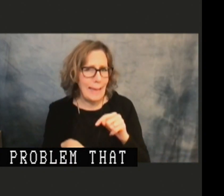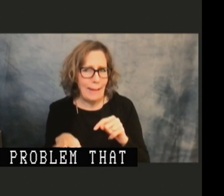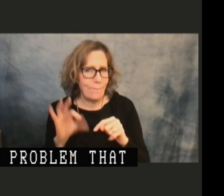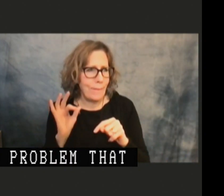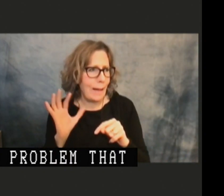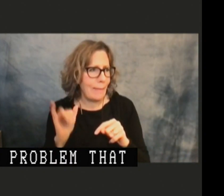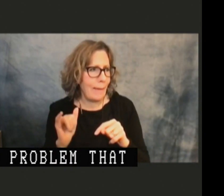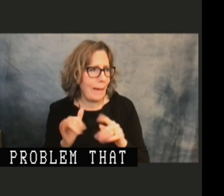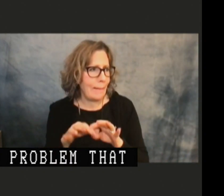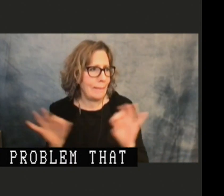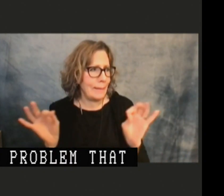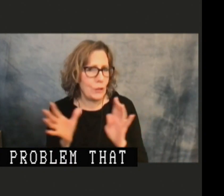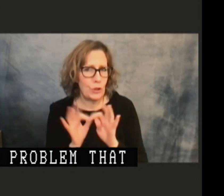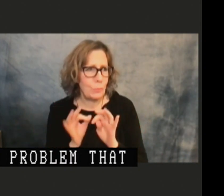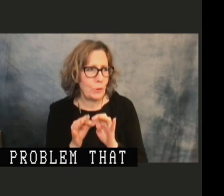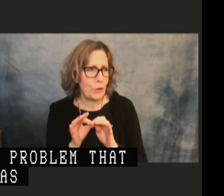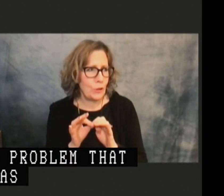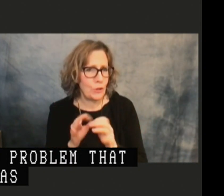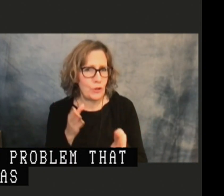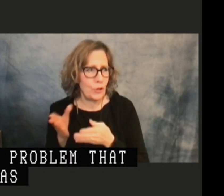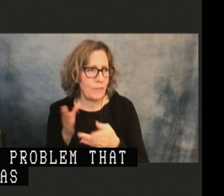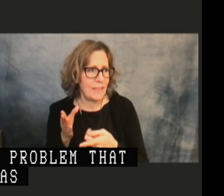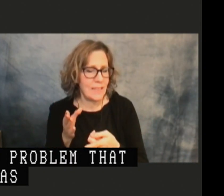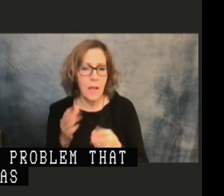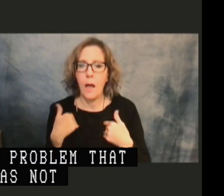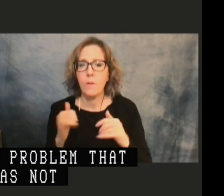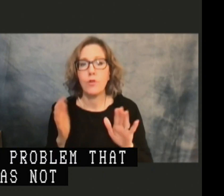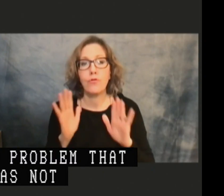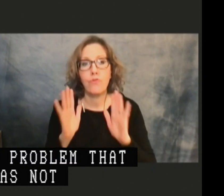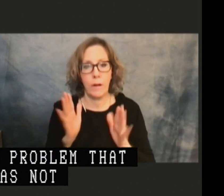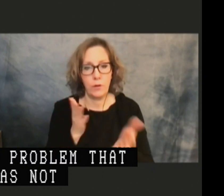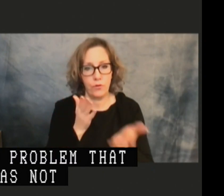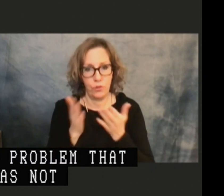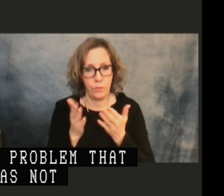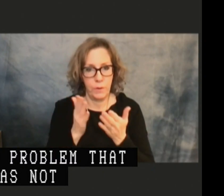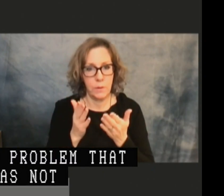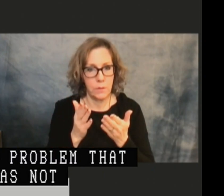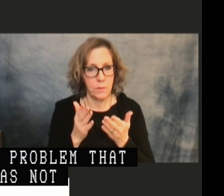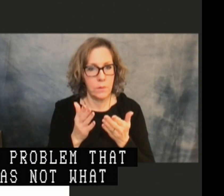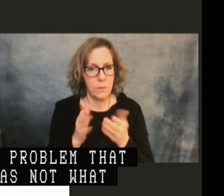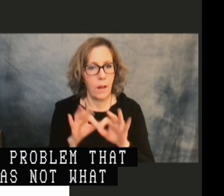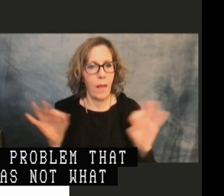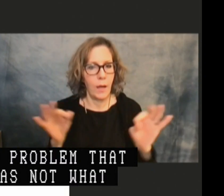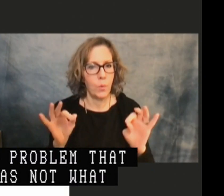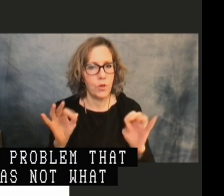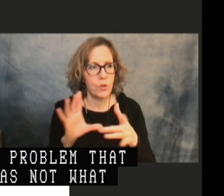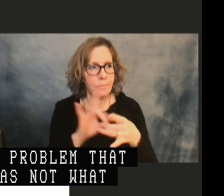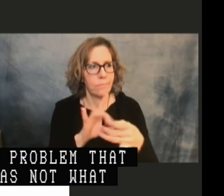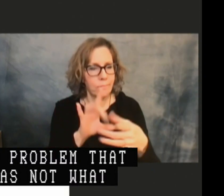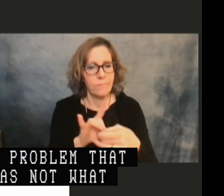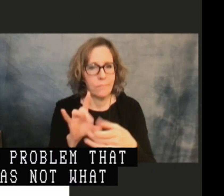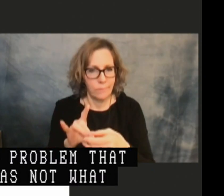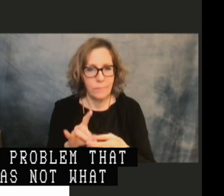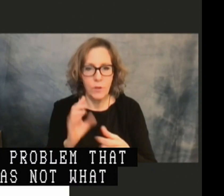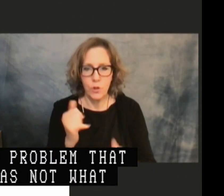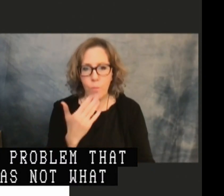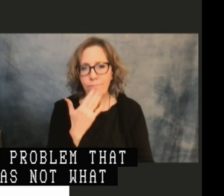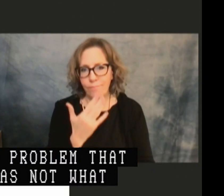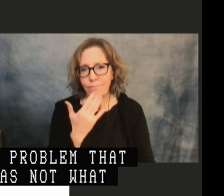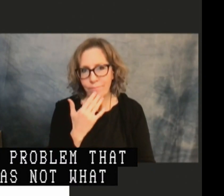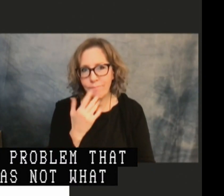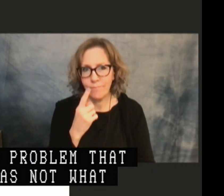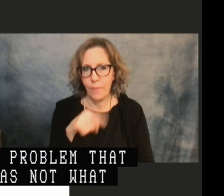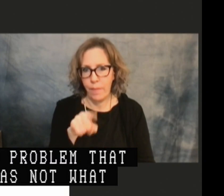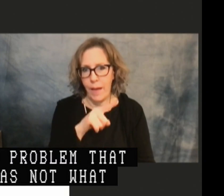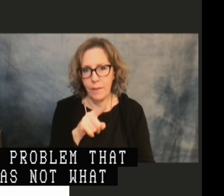wonderful language line. Big ups to the Language and Communications Access Department, by the way, for helping the city make that available.